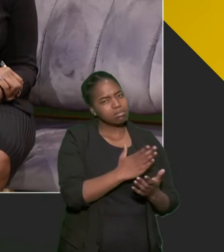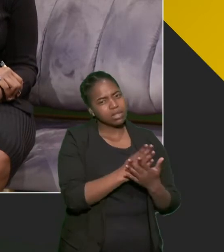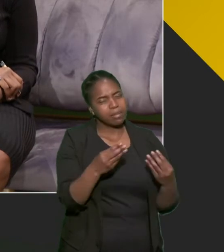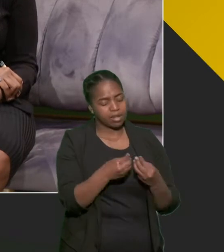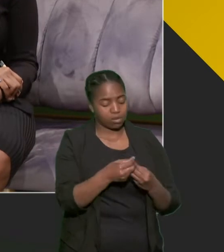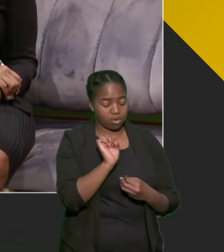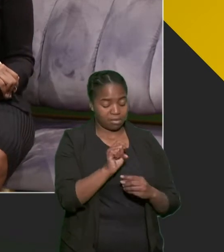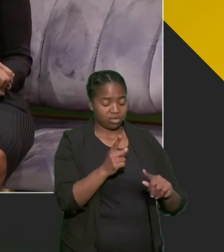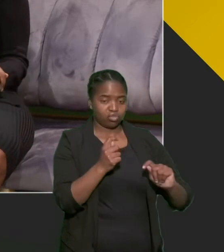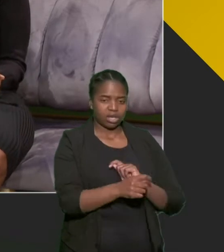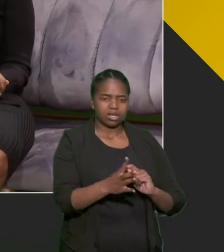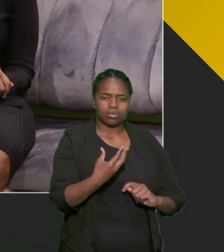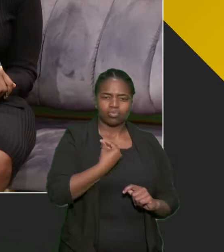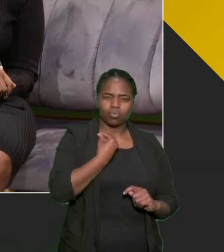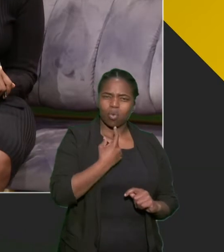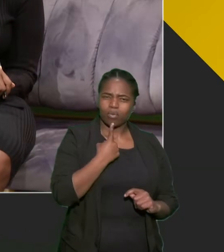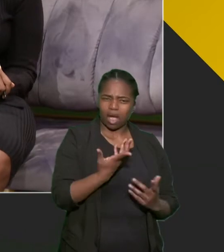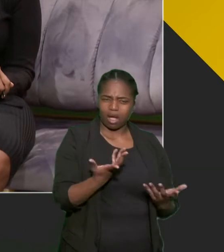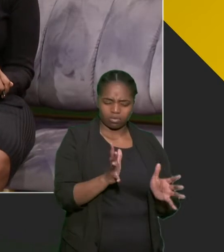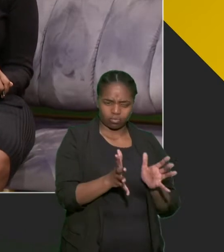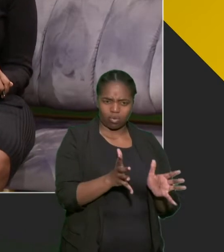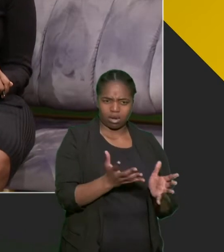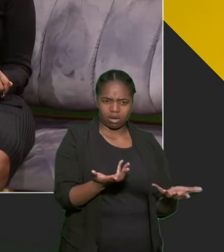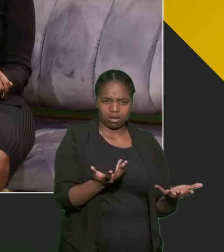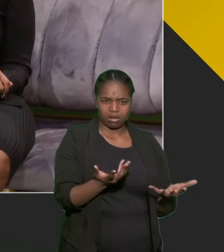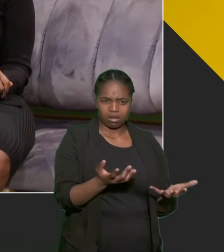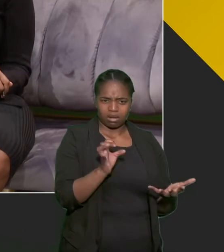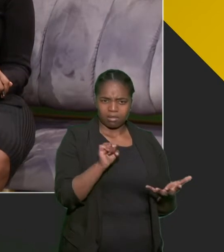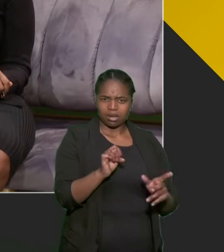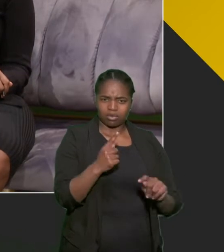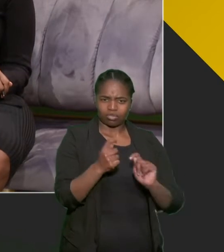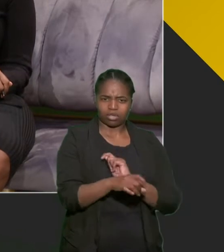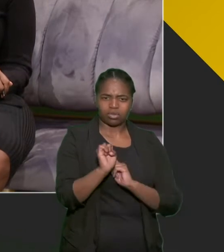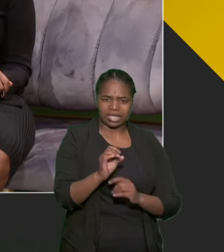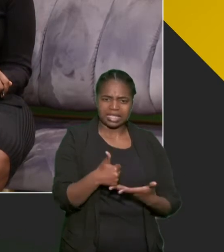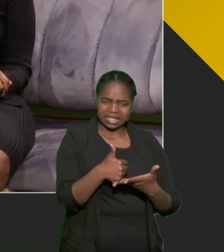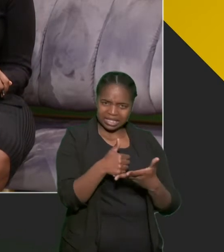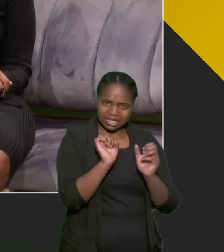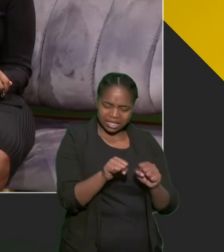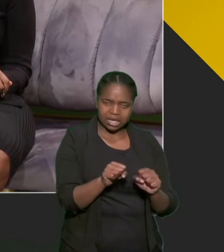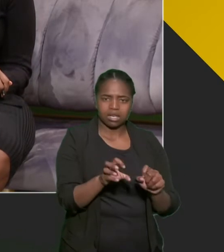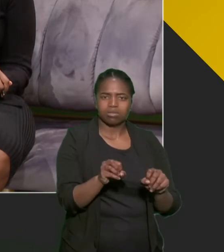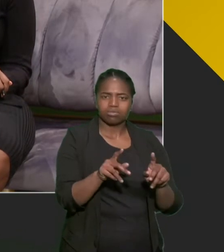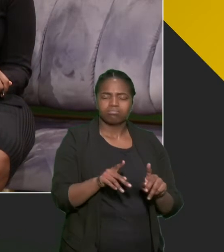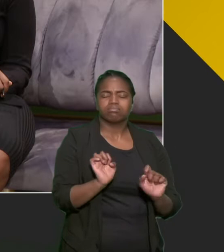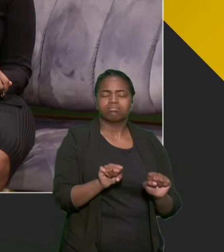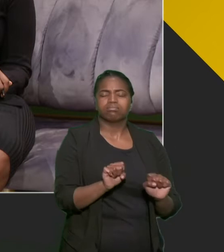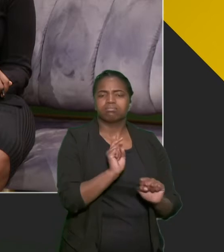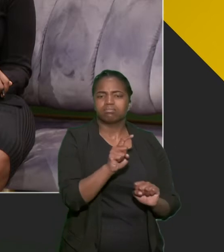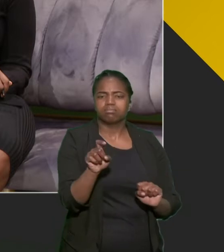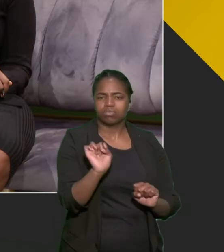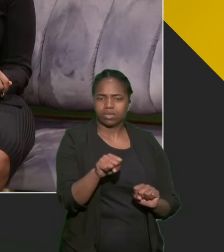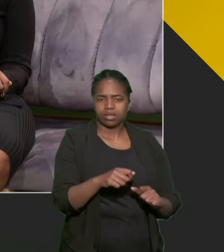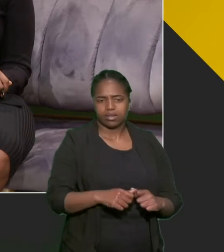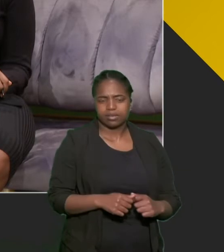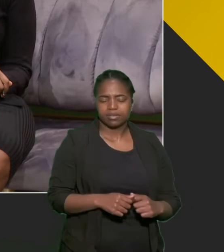should be challenging. Uyabona mfana omncane ukhala kakhulu ngekwezebhola ukuthi ayi cha ngempela kumele kube noshintsho lezosiza nathi ukuthi sibe namaphupho sikwazi ukuthi siyodlala ngaphandle. But